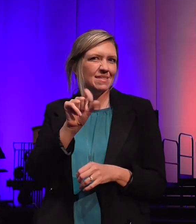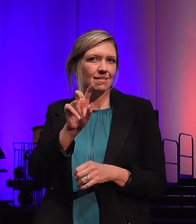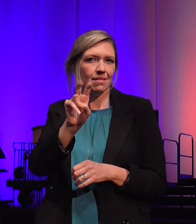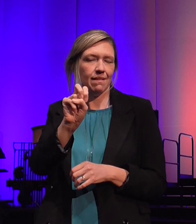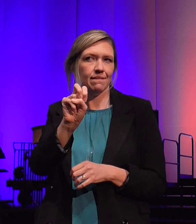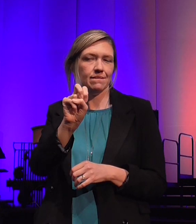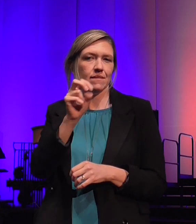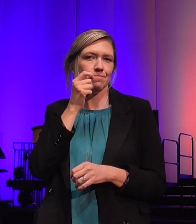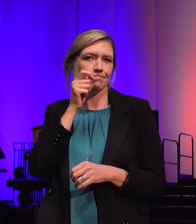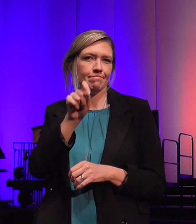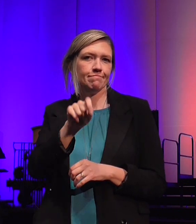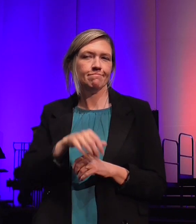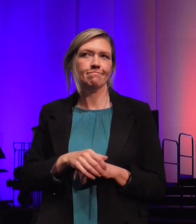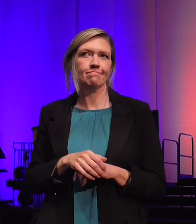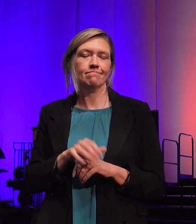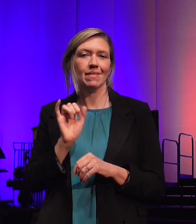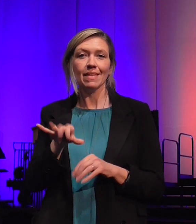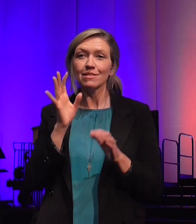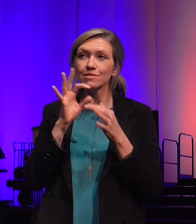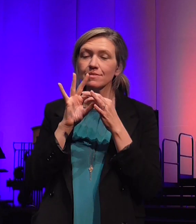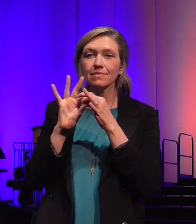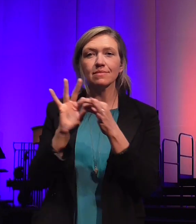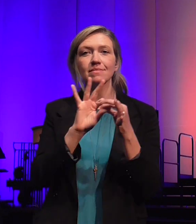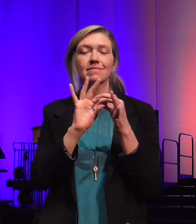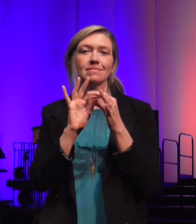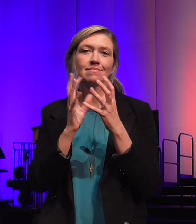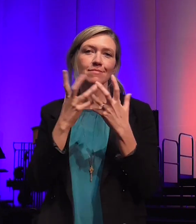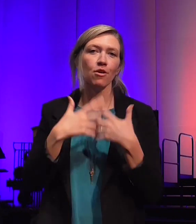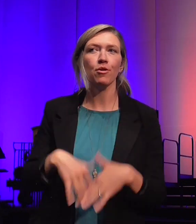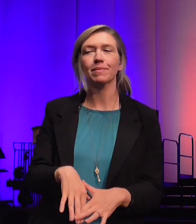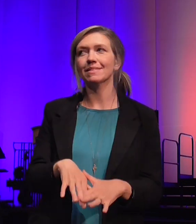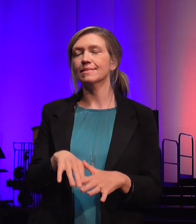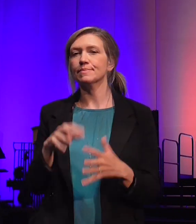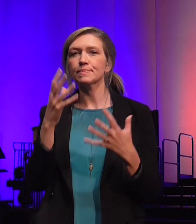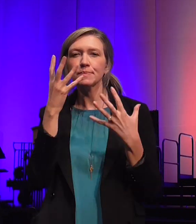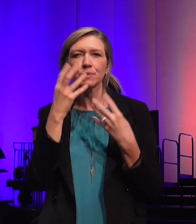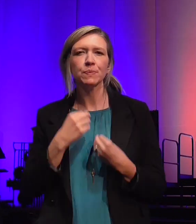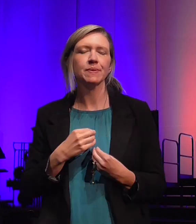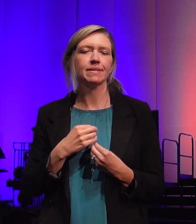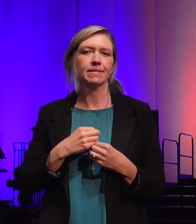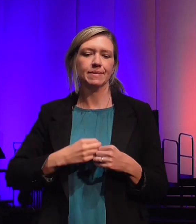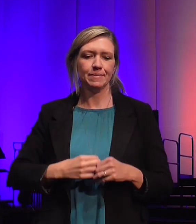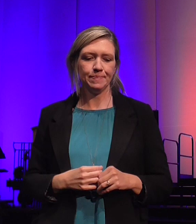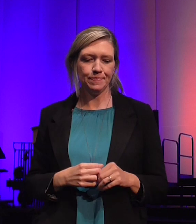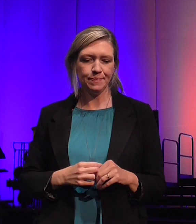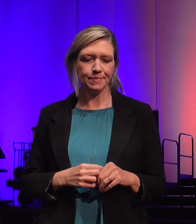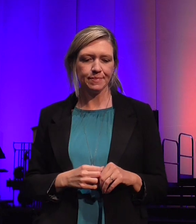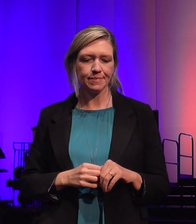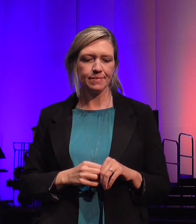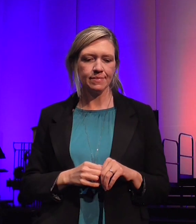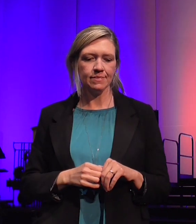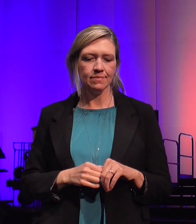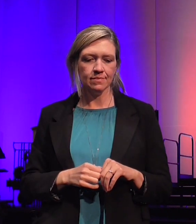is love, that is harmony, that is beauty.